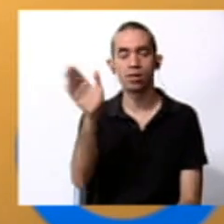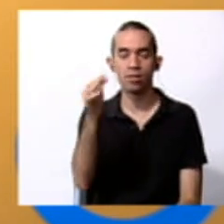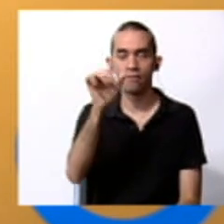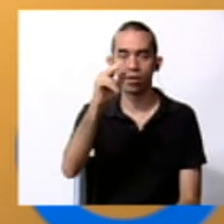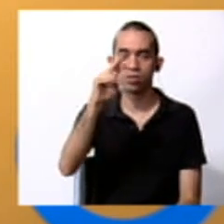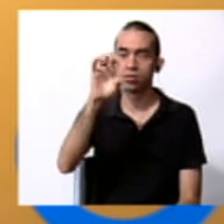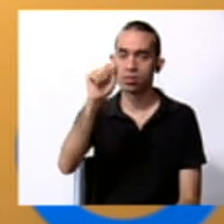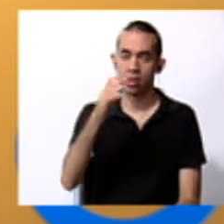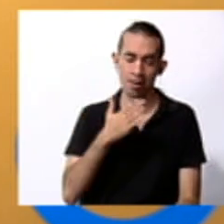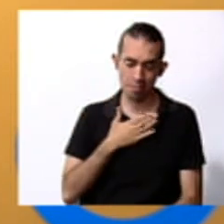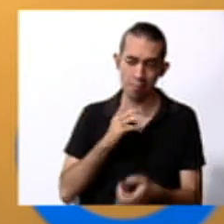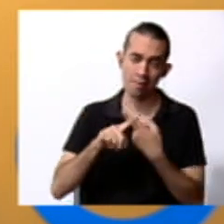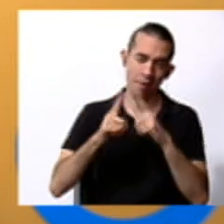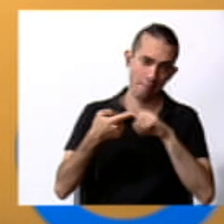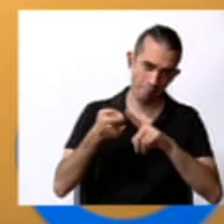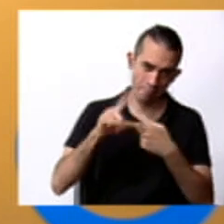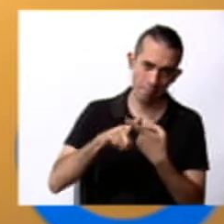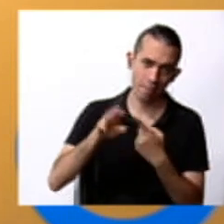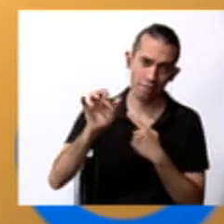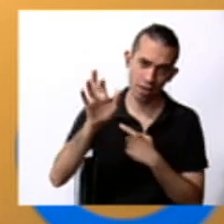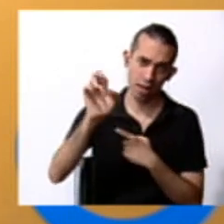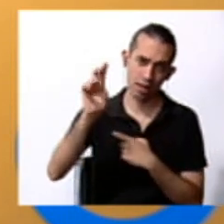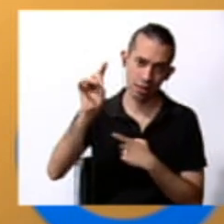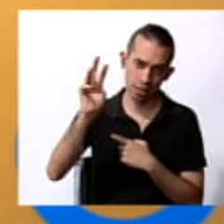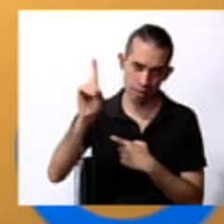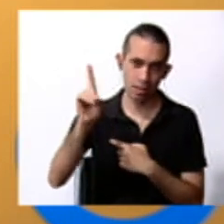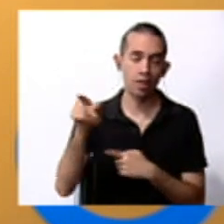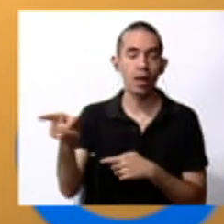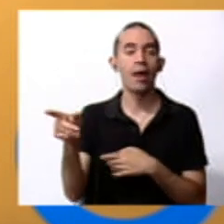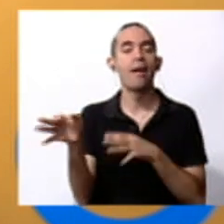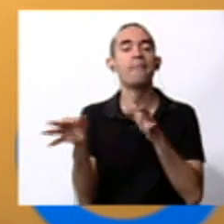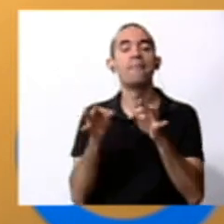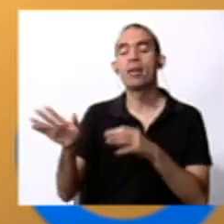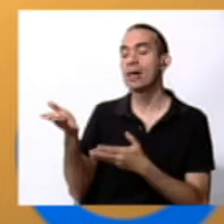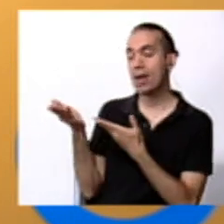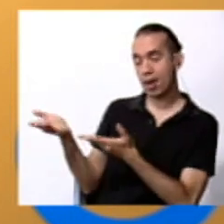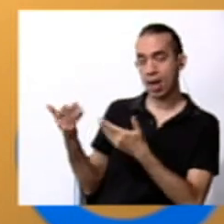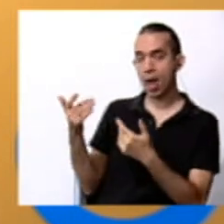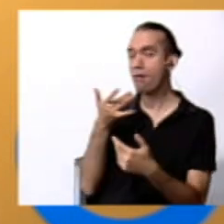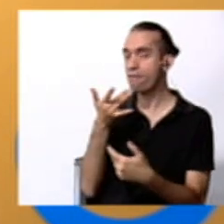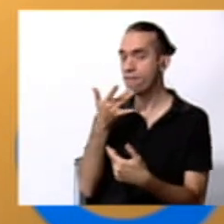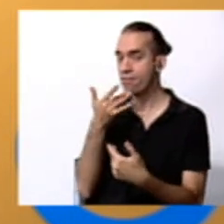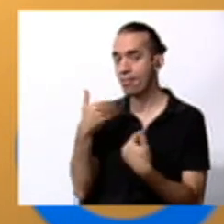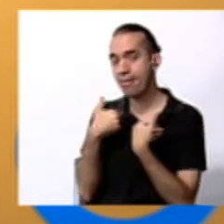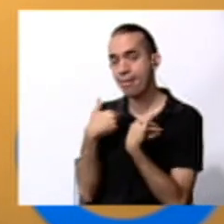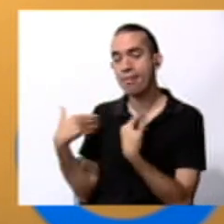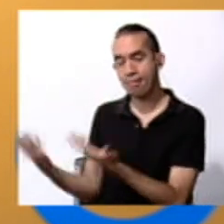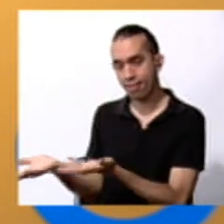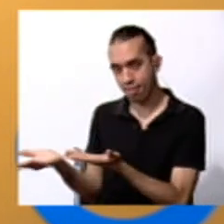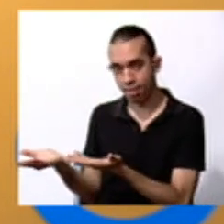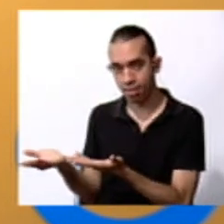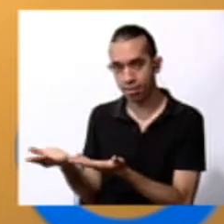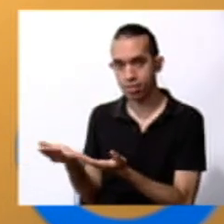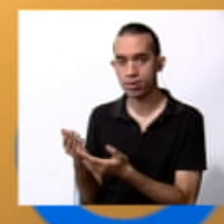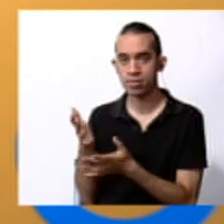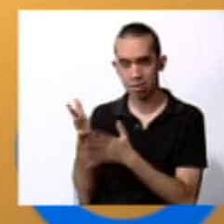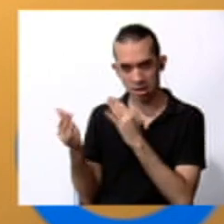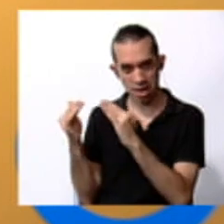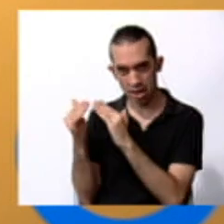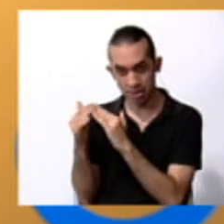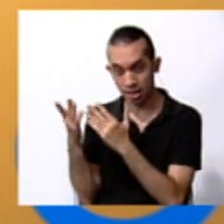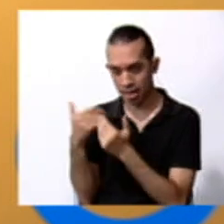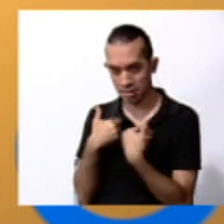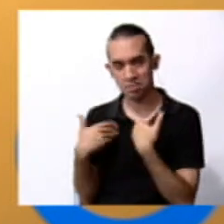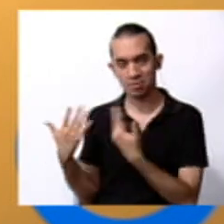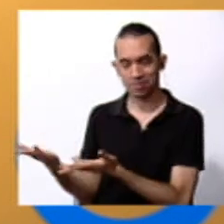my friends and he's going to describe his favorite animal, his favorite pet. So